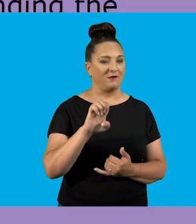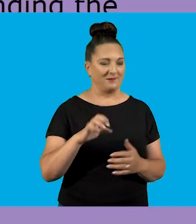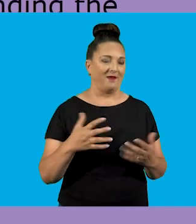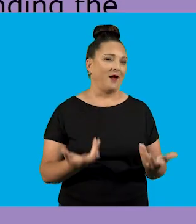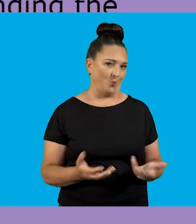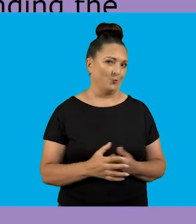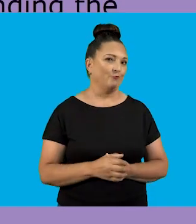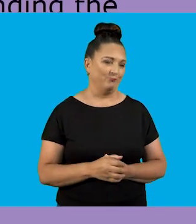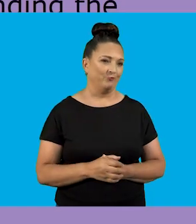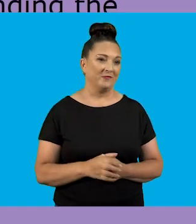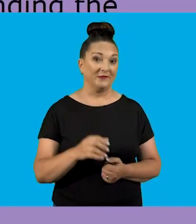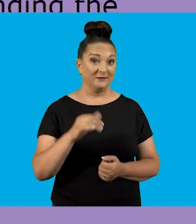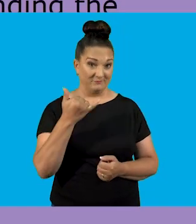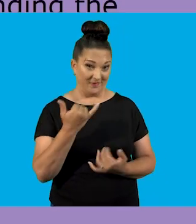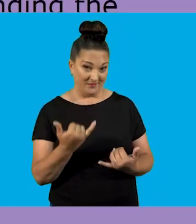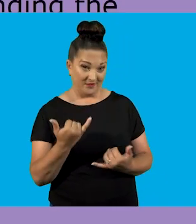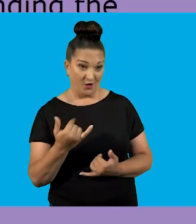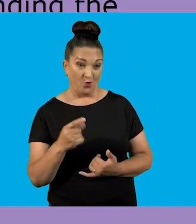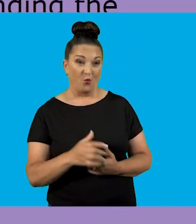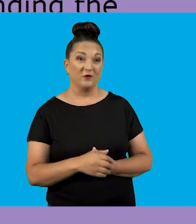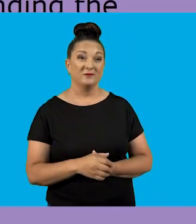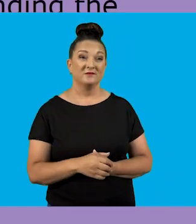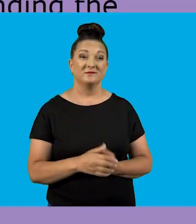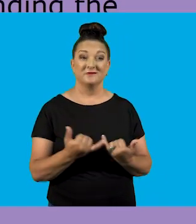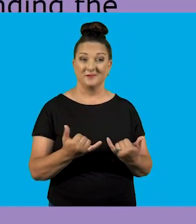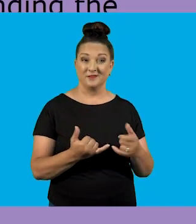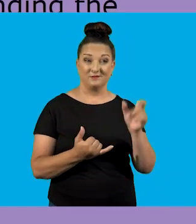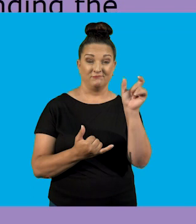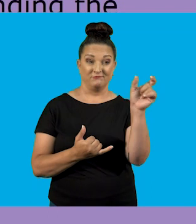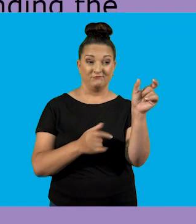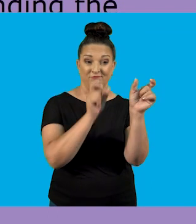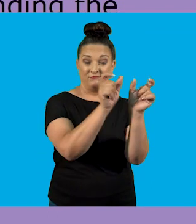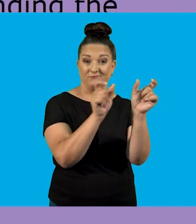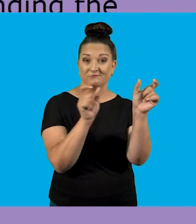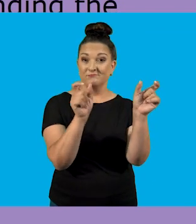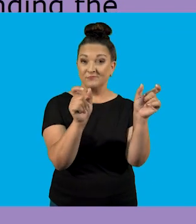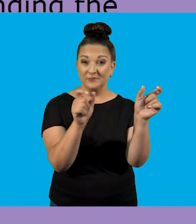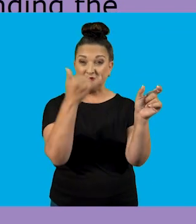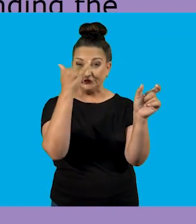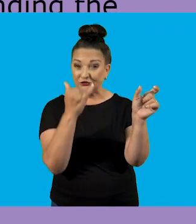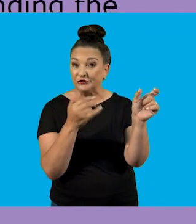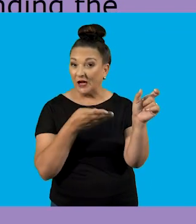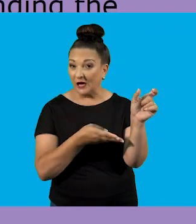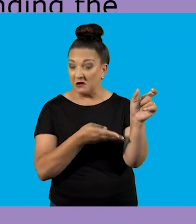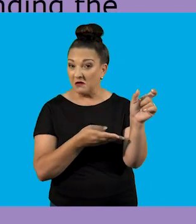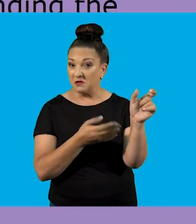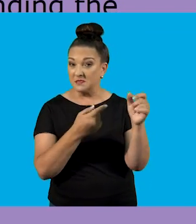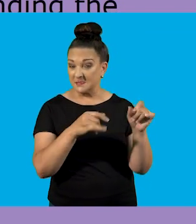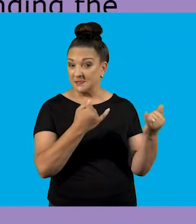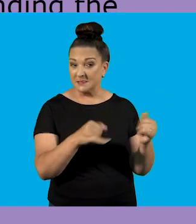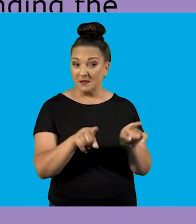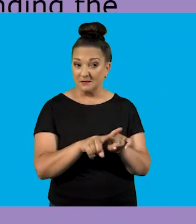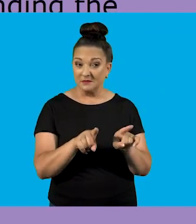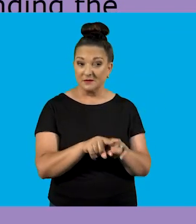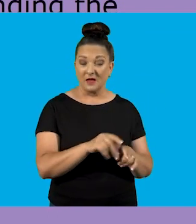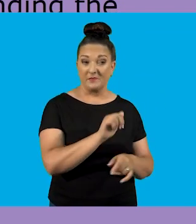if really it is going to give us this trinomial that we started with, we can quickly multiply that. So we have x